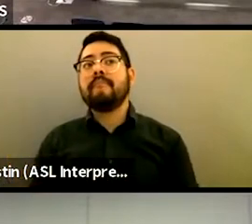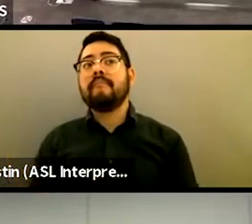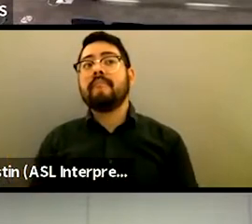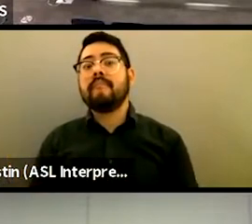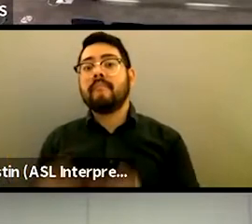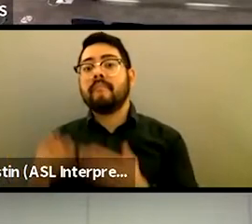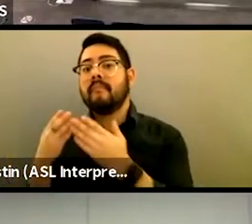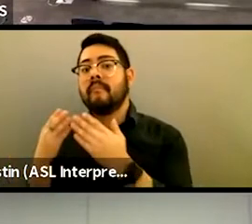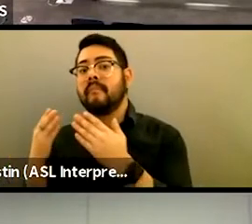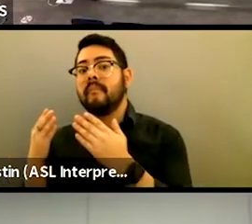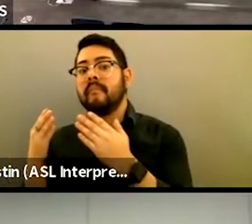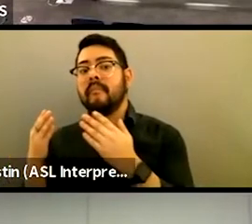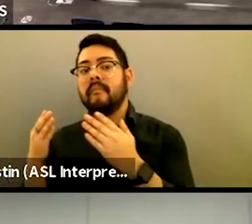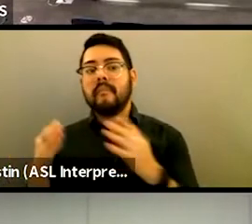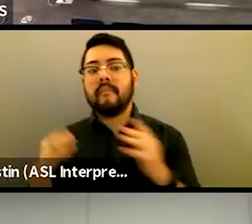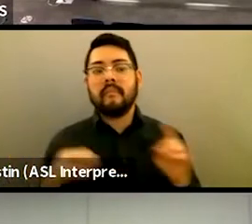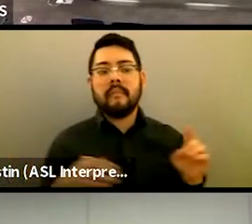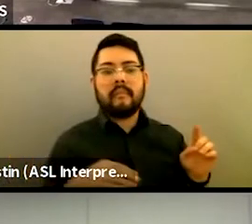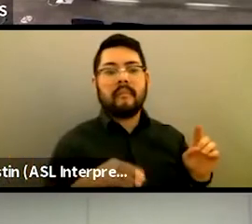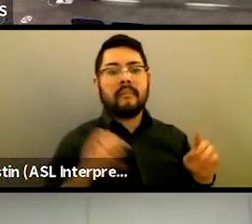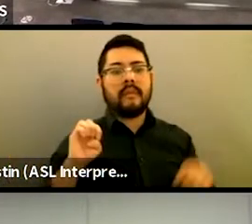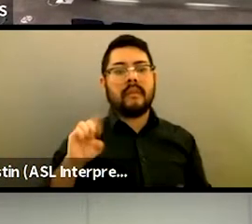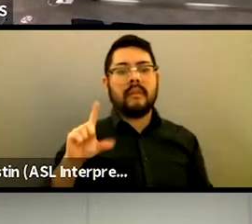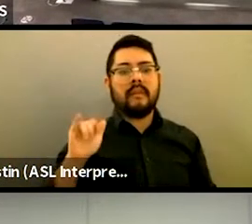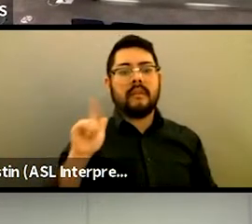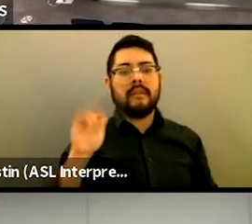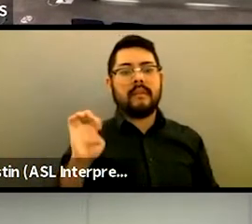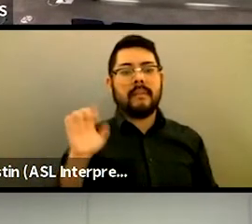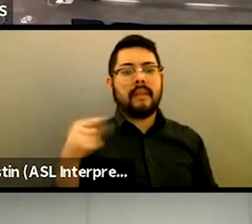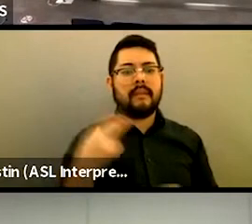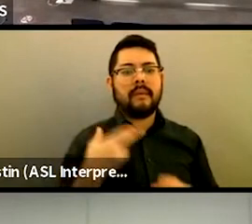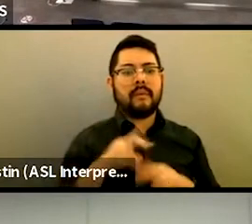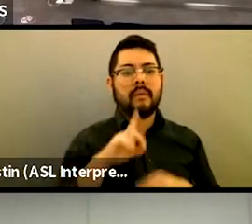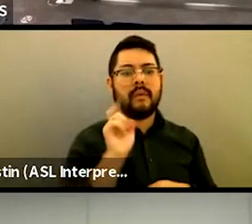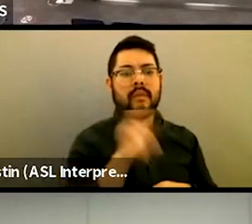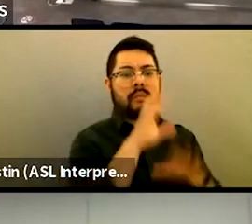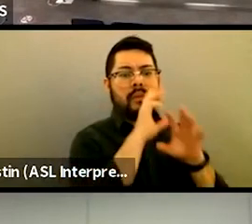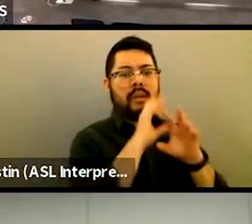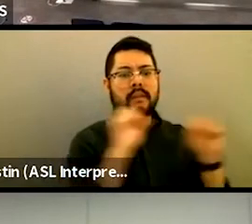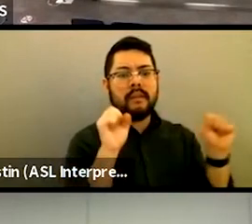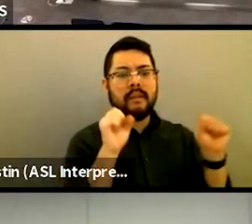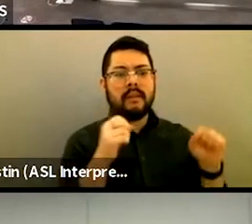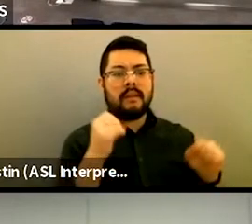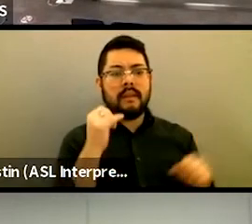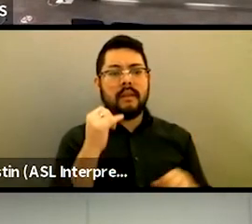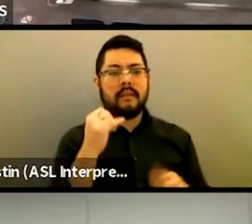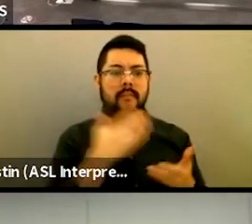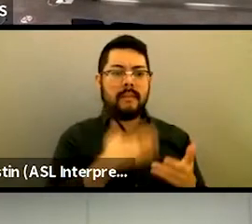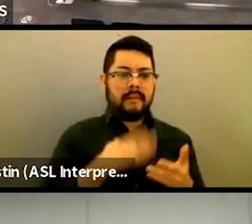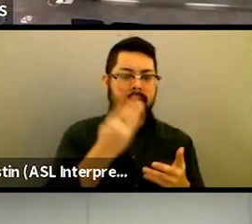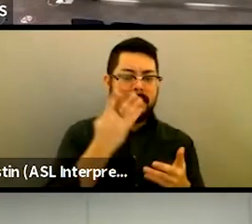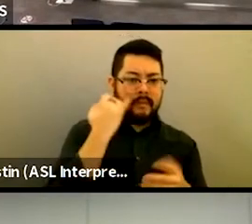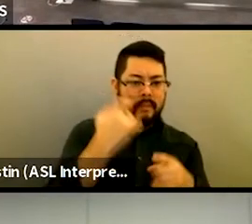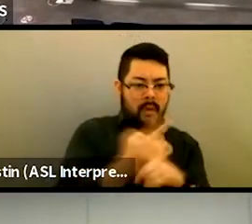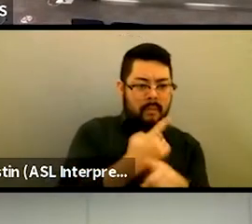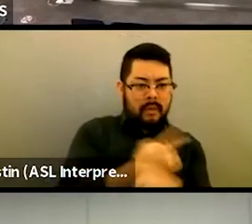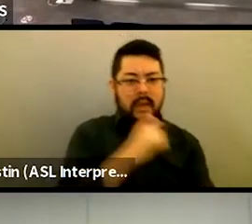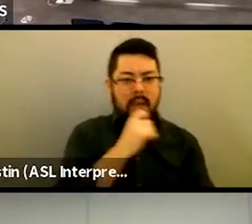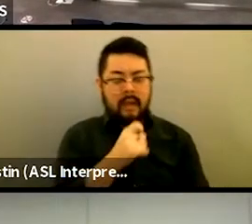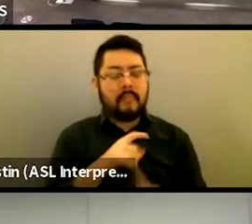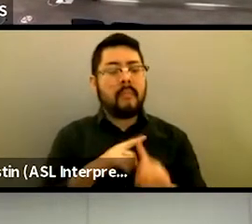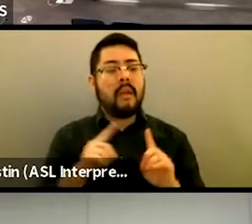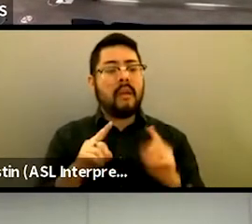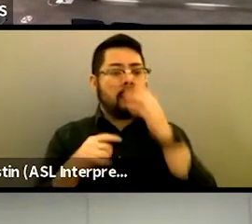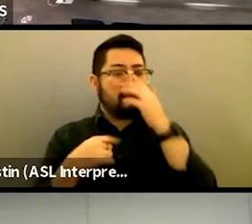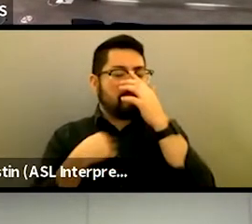public participant. President DelVite, can I ask a quick question? Yes. And you can tell me if this is appropriate for later, but I was just curious, you know,